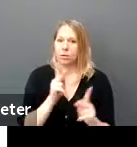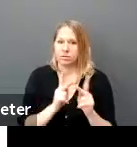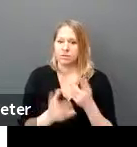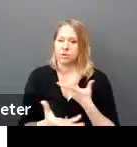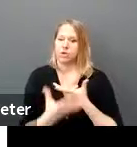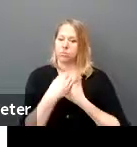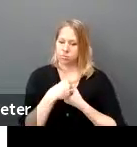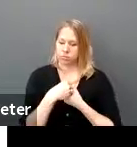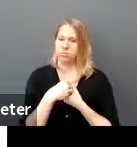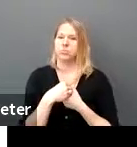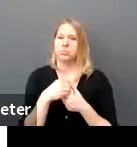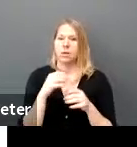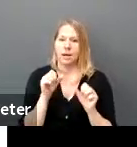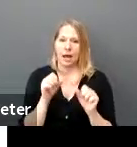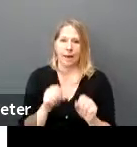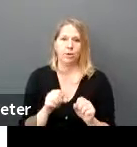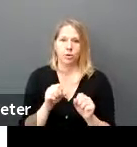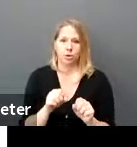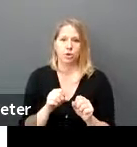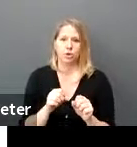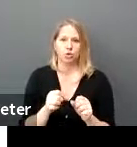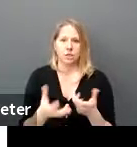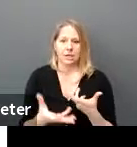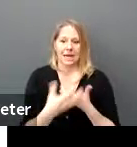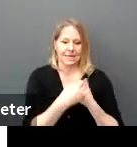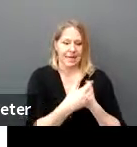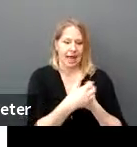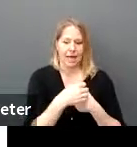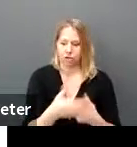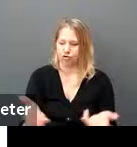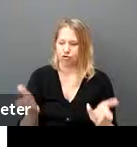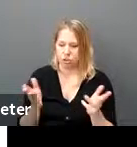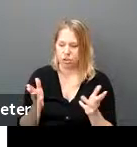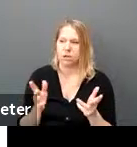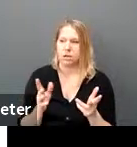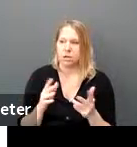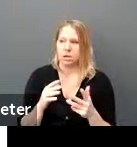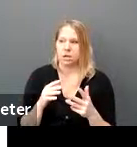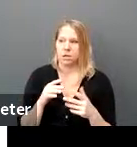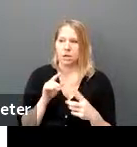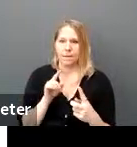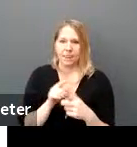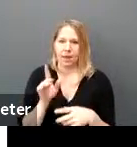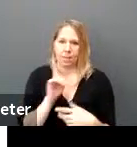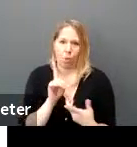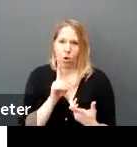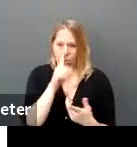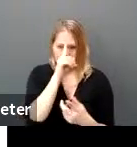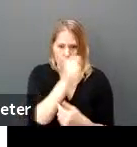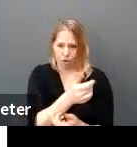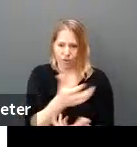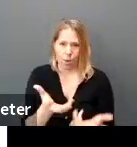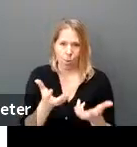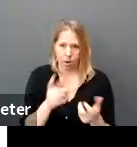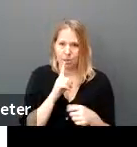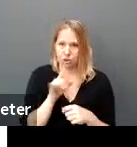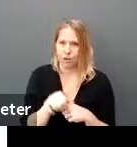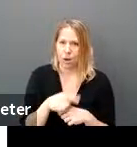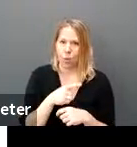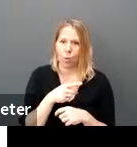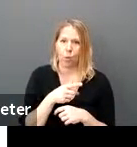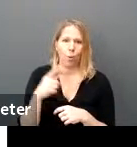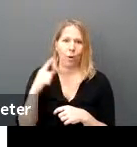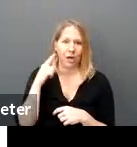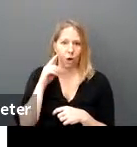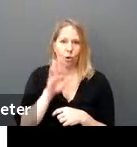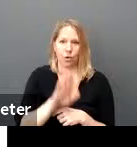folks are at the table and we're able to engage them and meet them where they want to be and be able to make sure that we hear